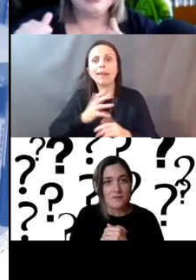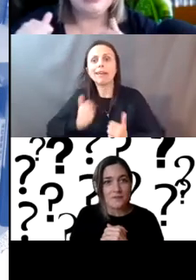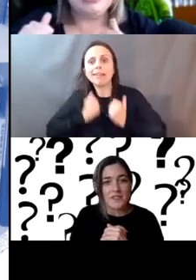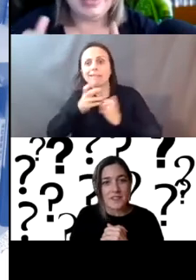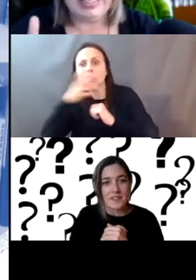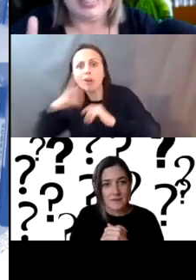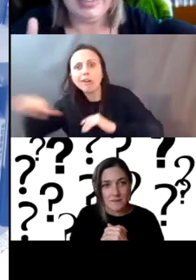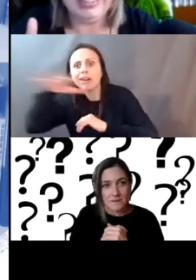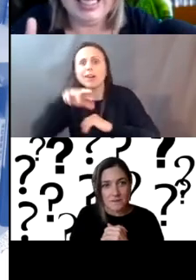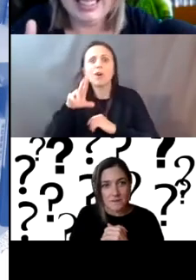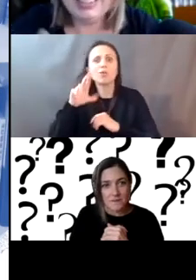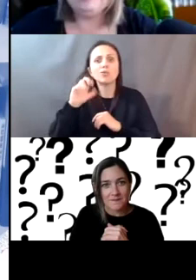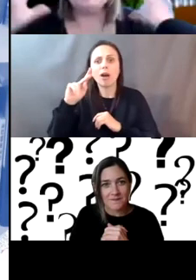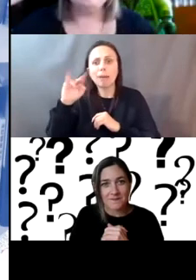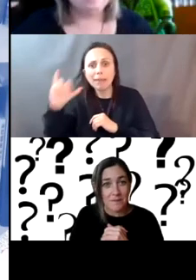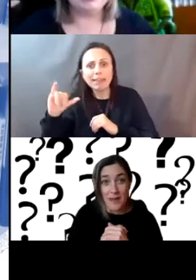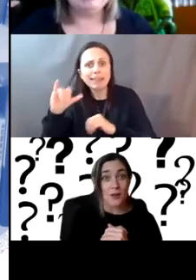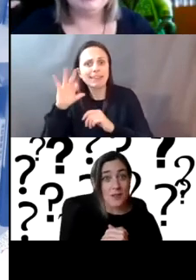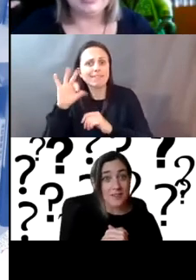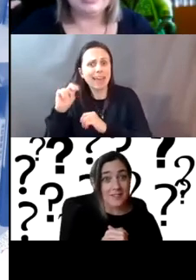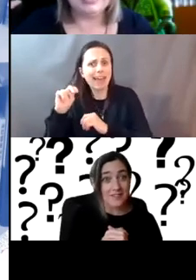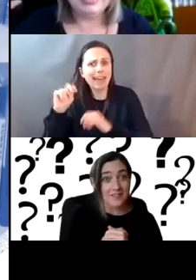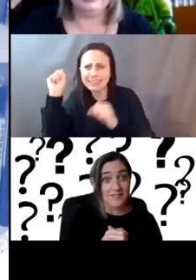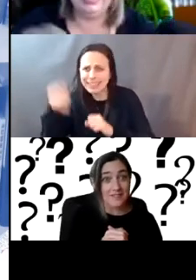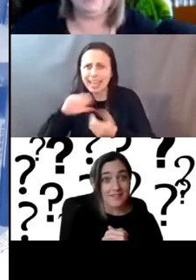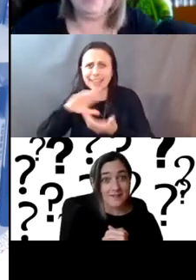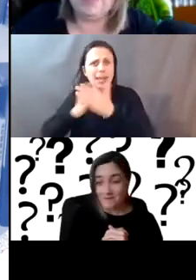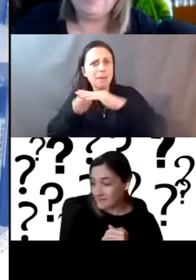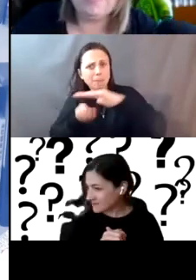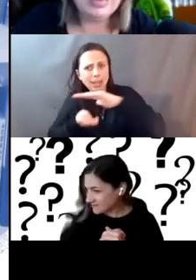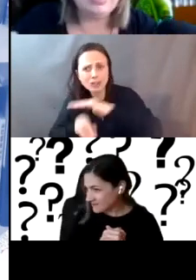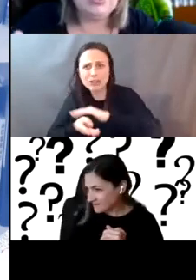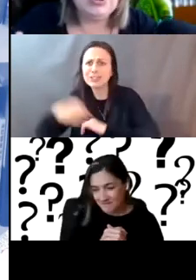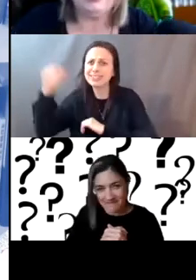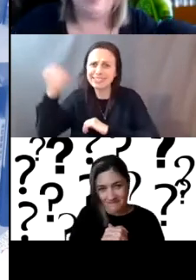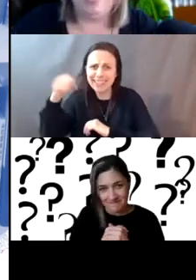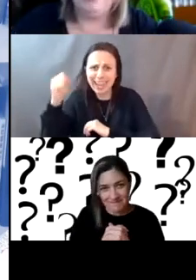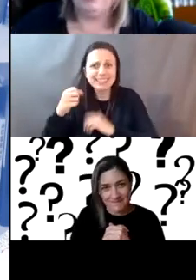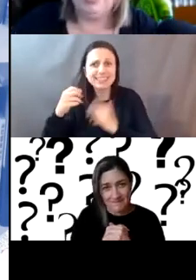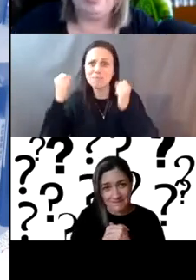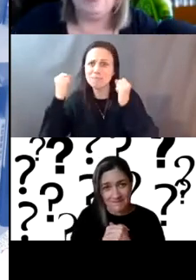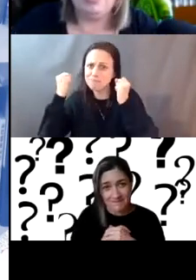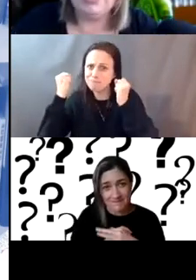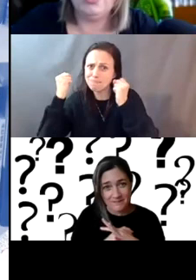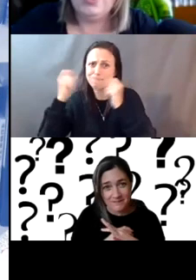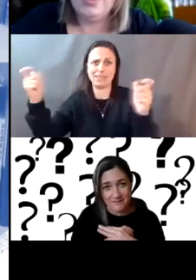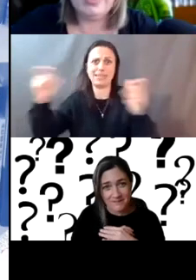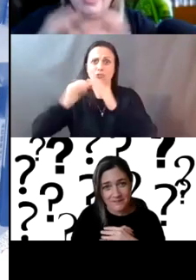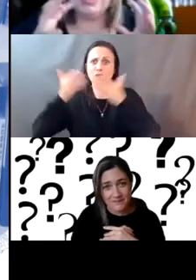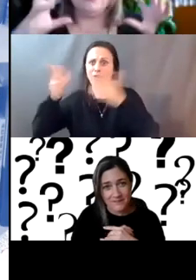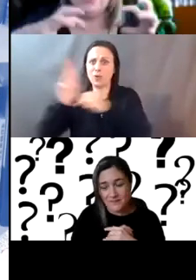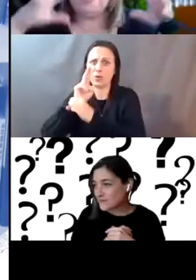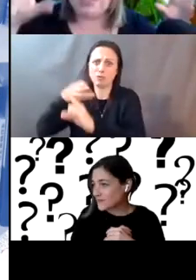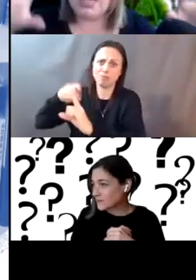fans, yes. Big communities. big communities on those platforms. So yeah, I